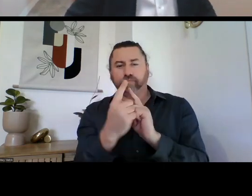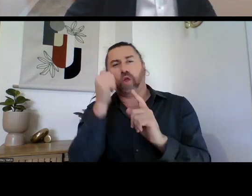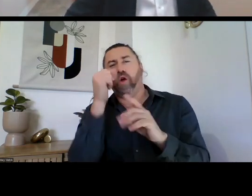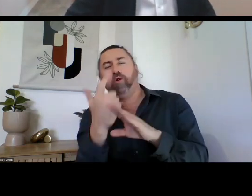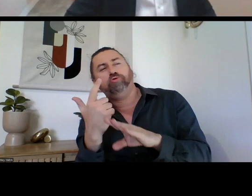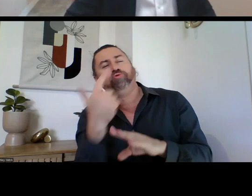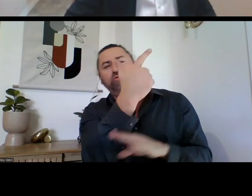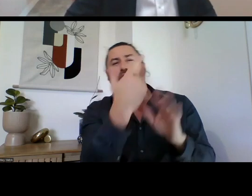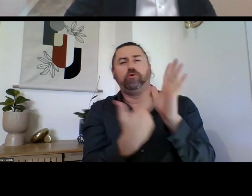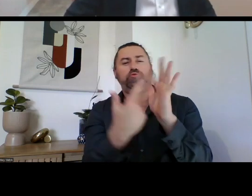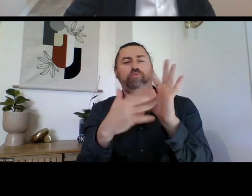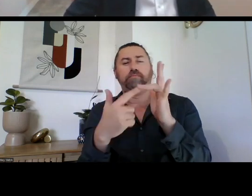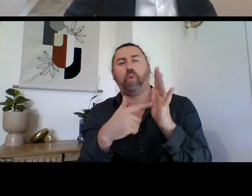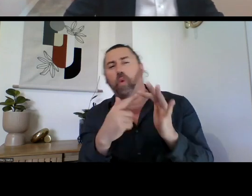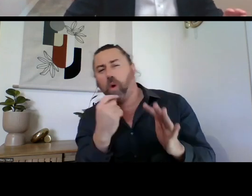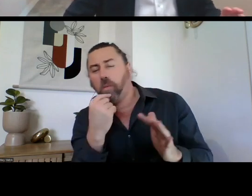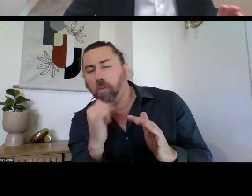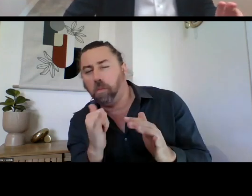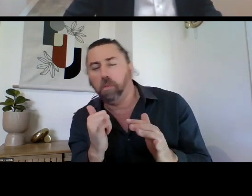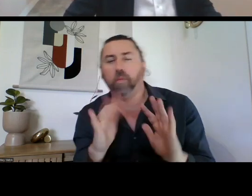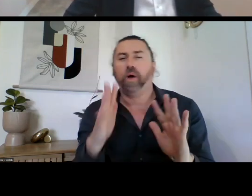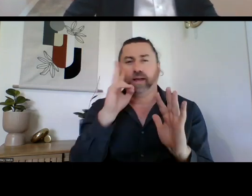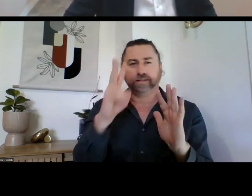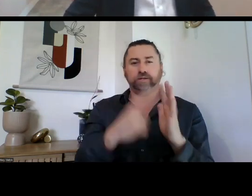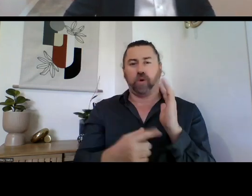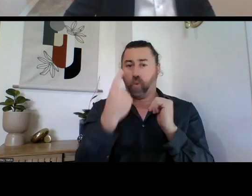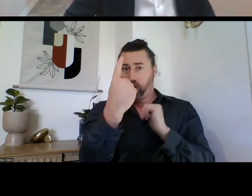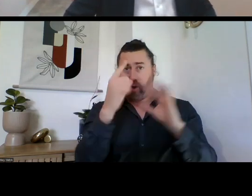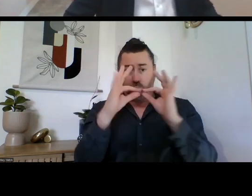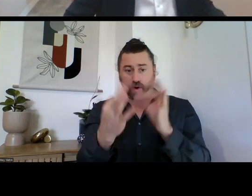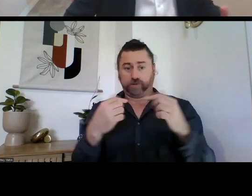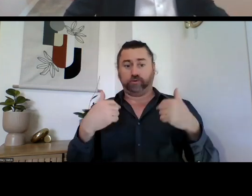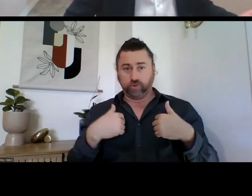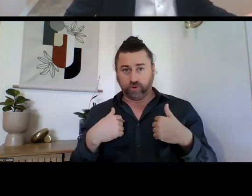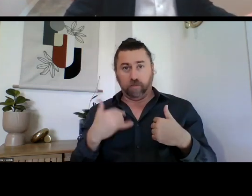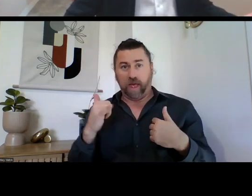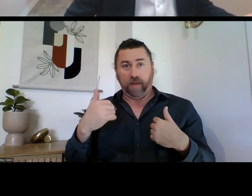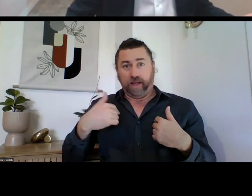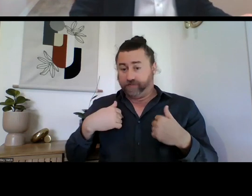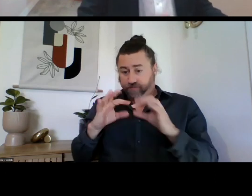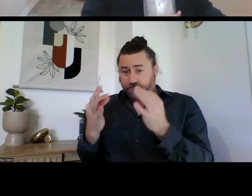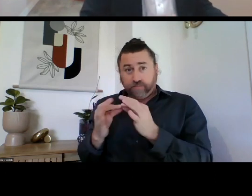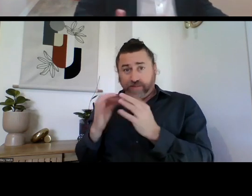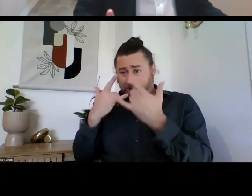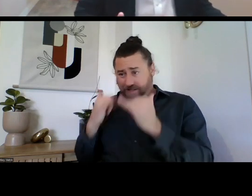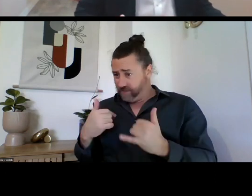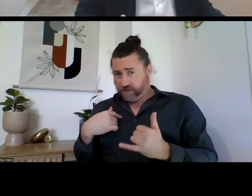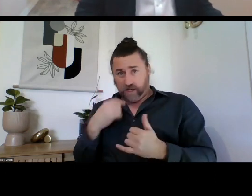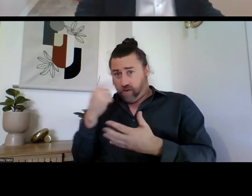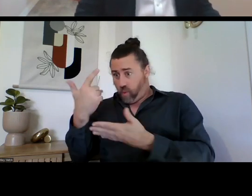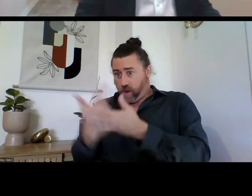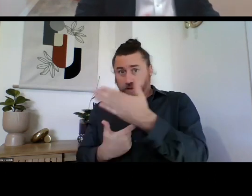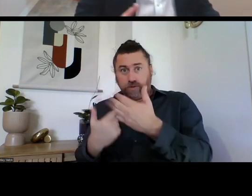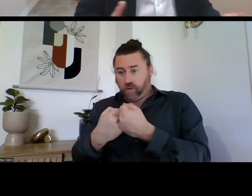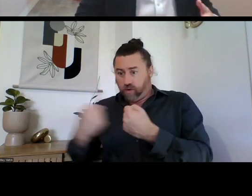remote areas, so that if one organisation starts to develop wait times for assessments, the assessments can be allocated to